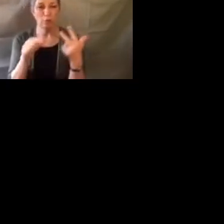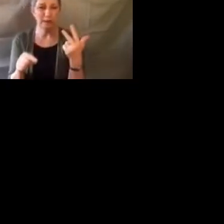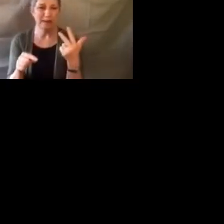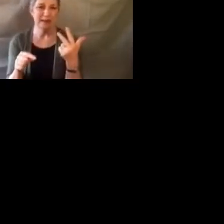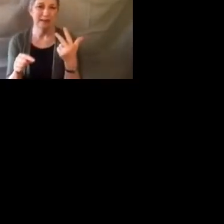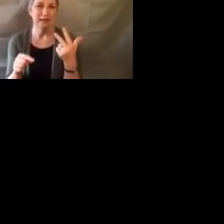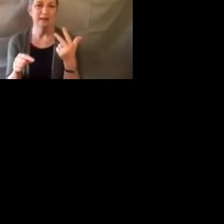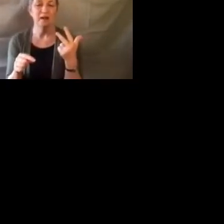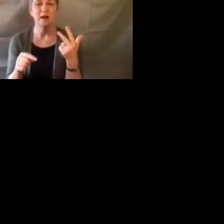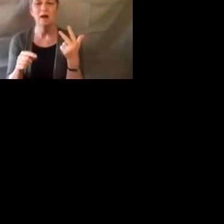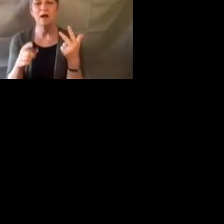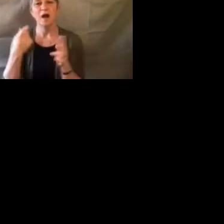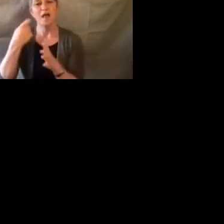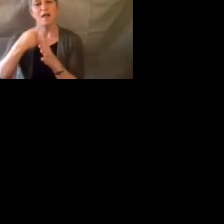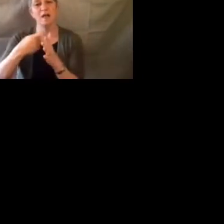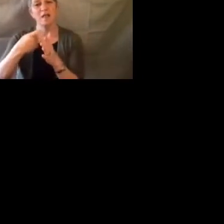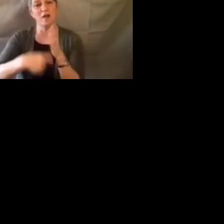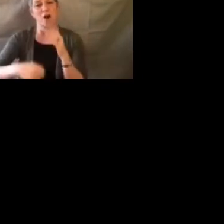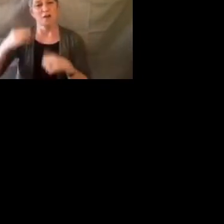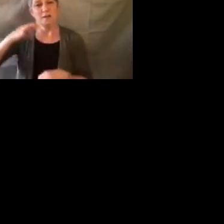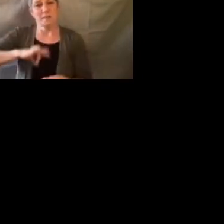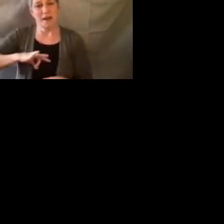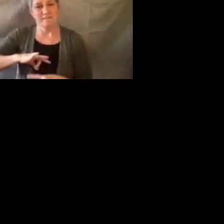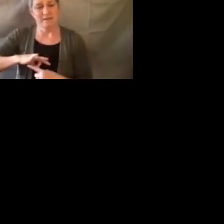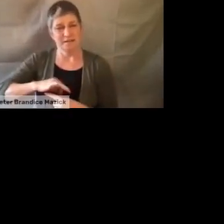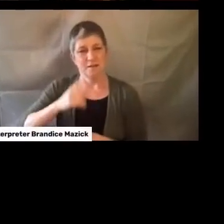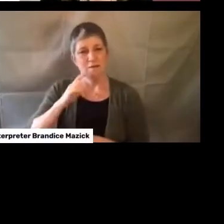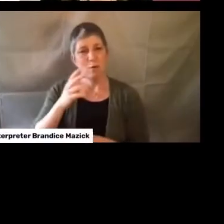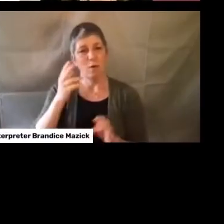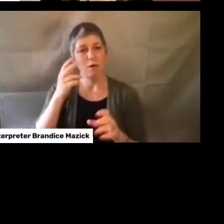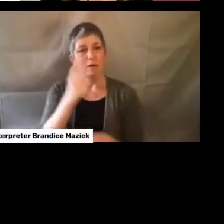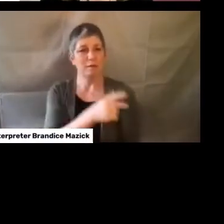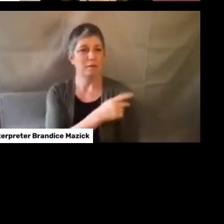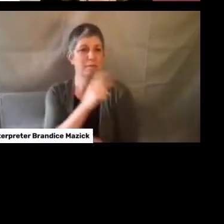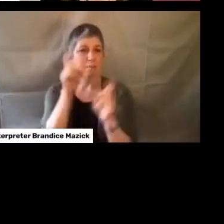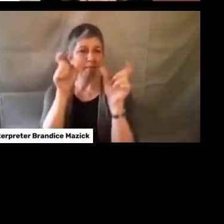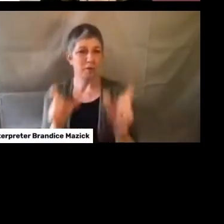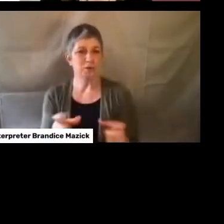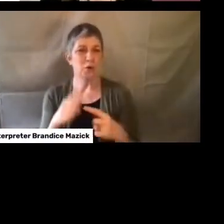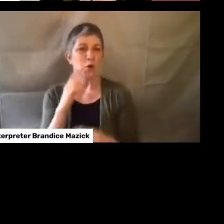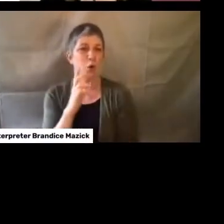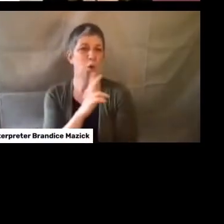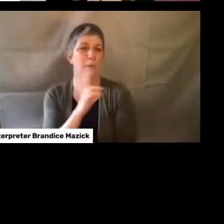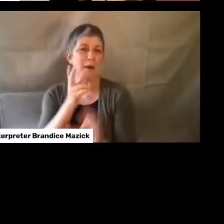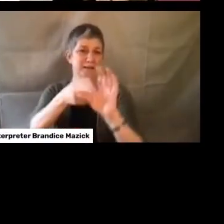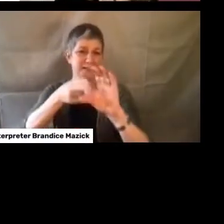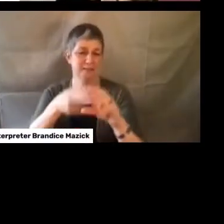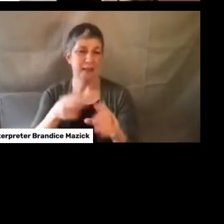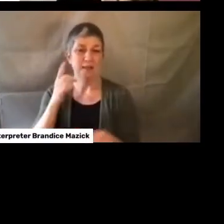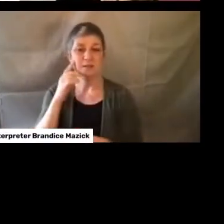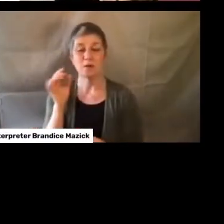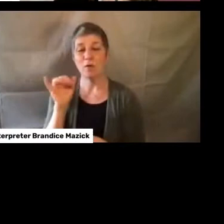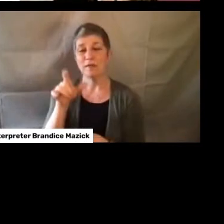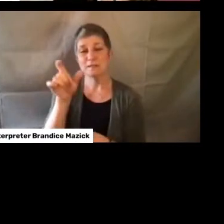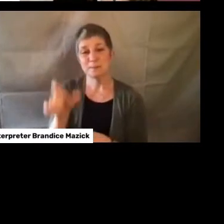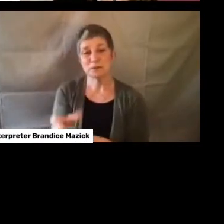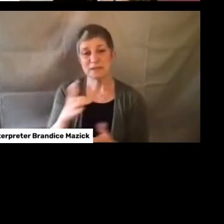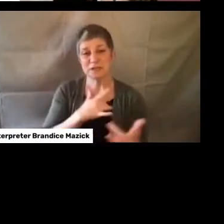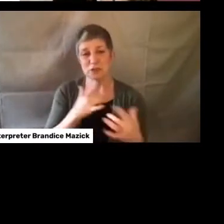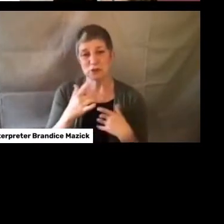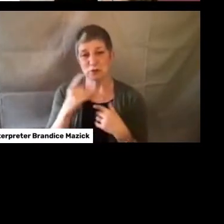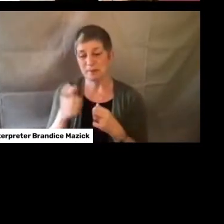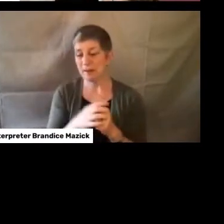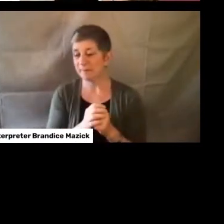about the costs and benefits to a person who participates in a clinical trial. So some of the things this person is concerned about